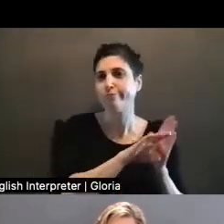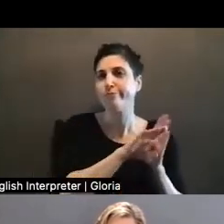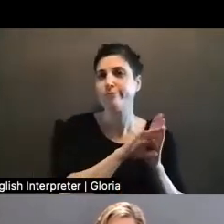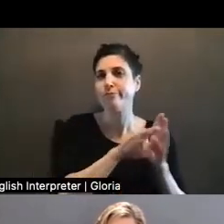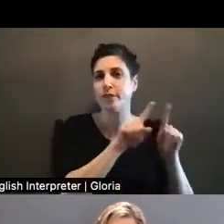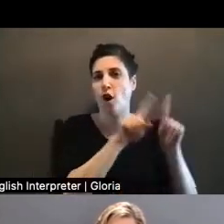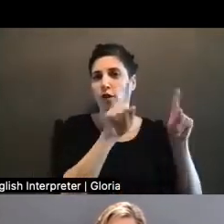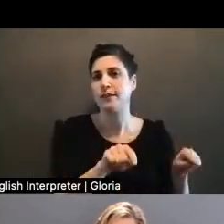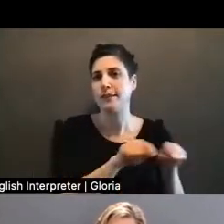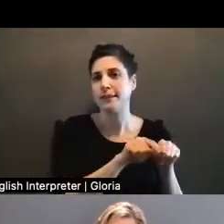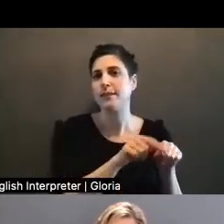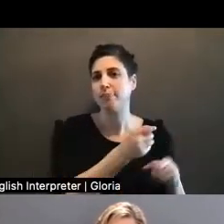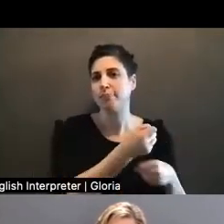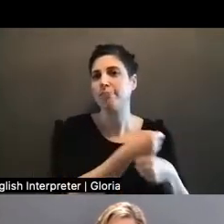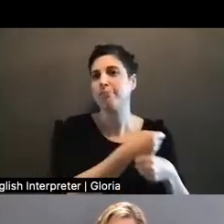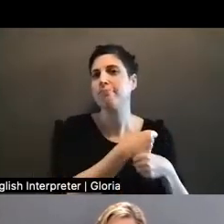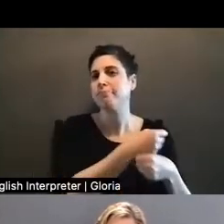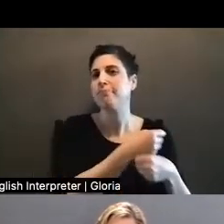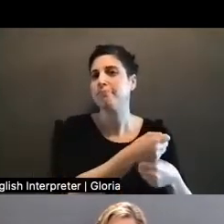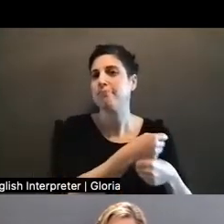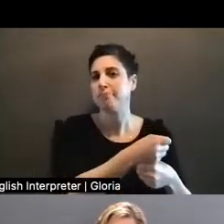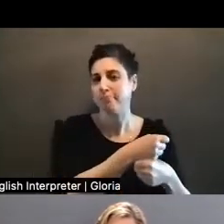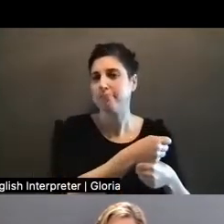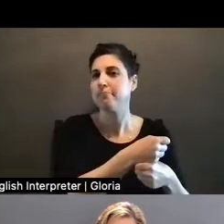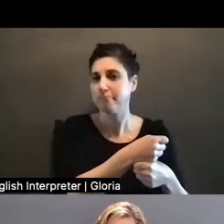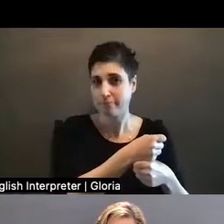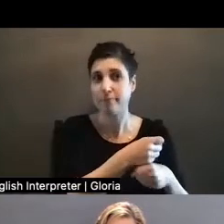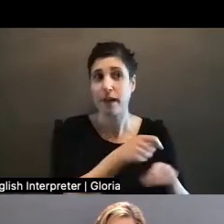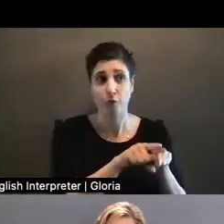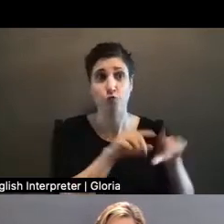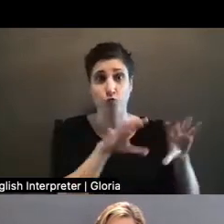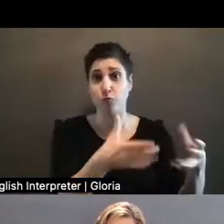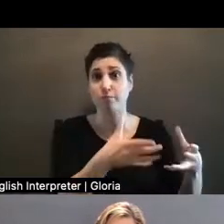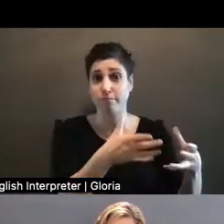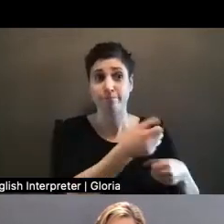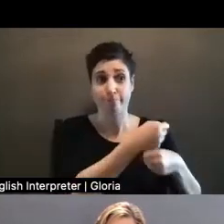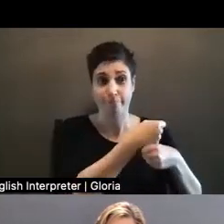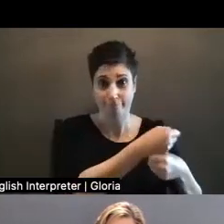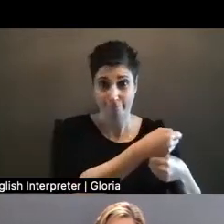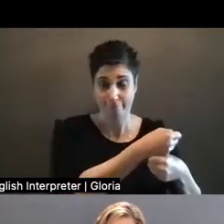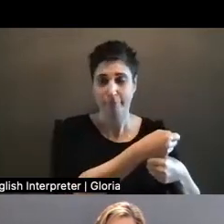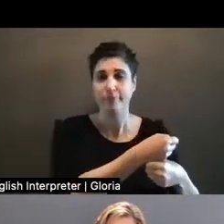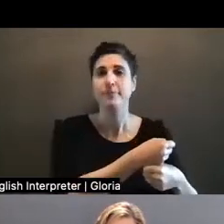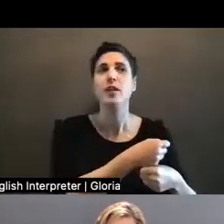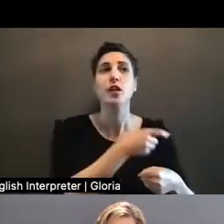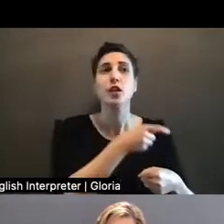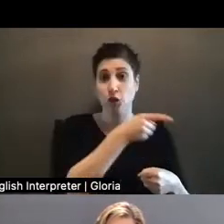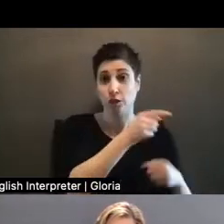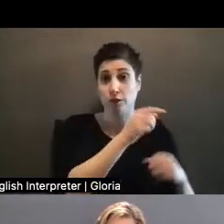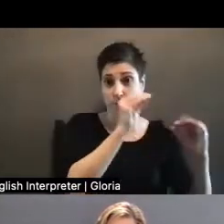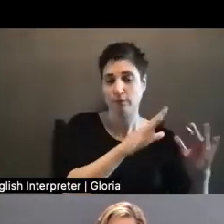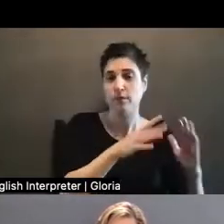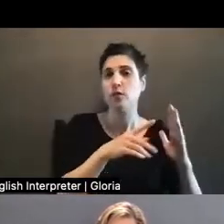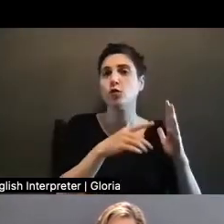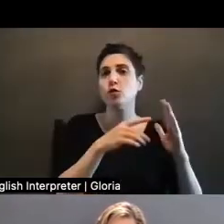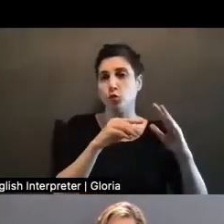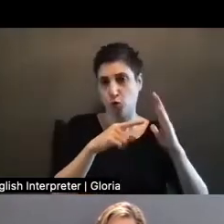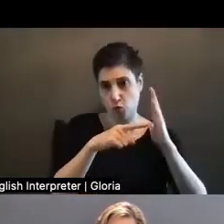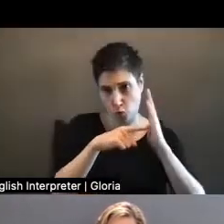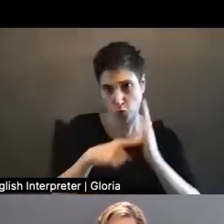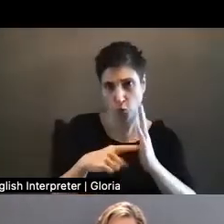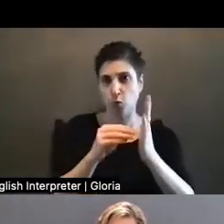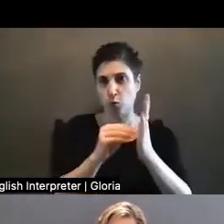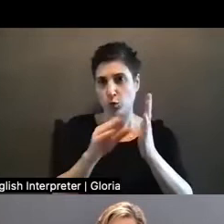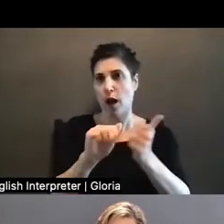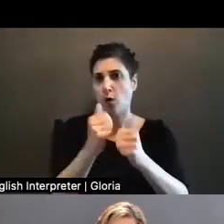they created a set of flashcards together as a group, and she showed them how to use that application. Each